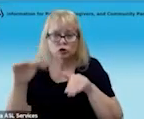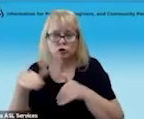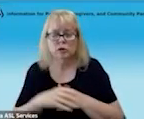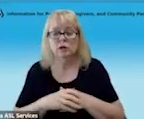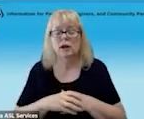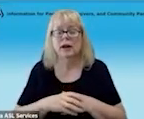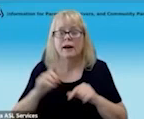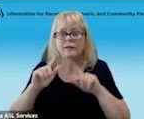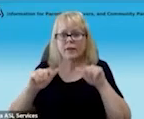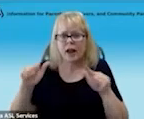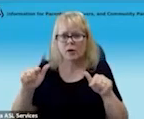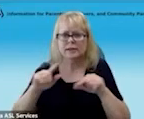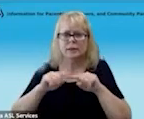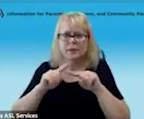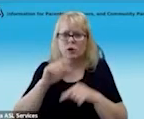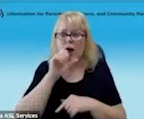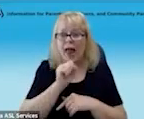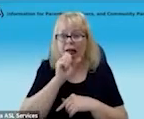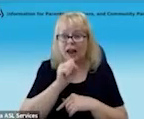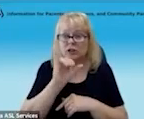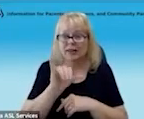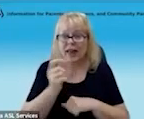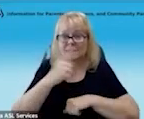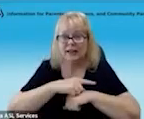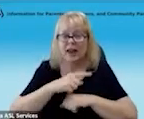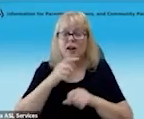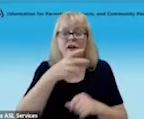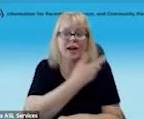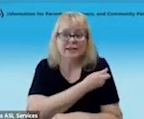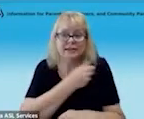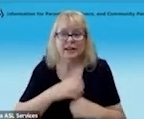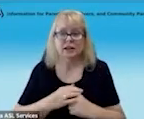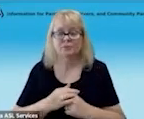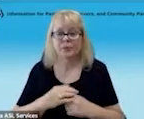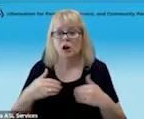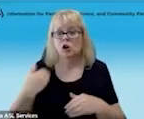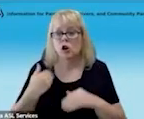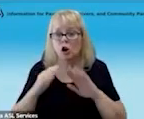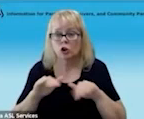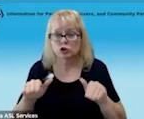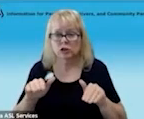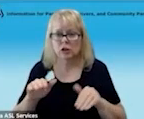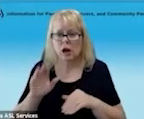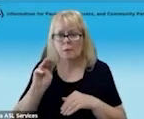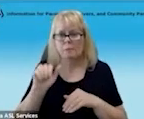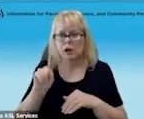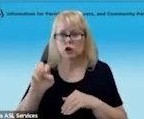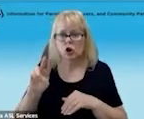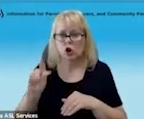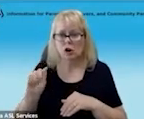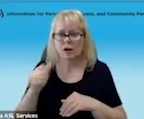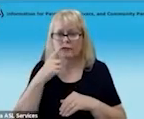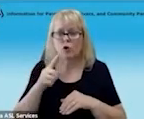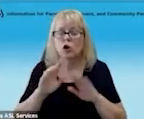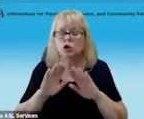needs. Children get an age-appropriate, smaller dose with each of these vaccines compared to doses given to older children. And